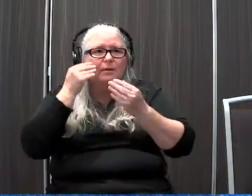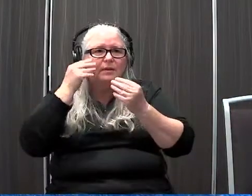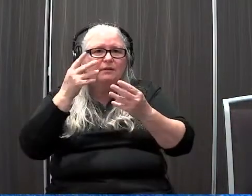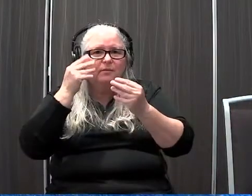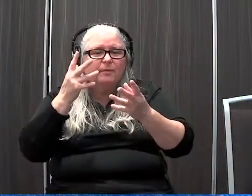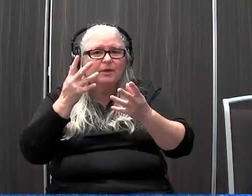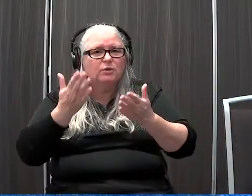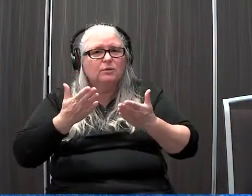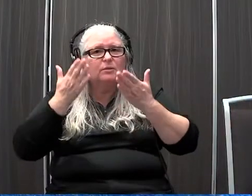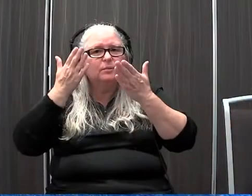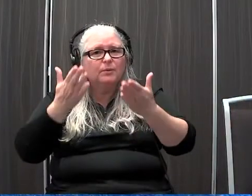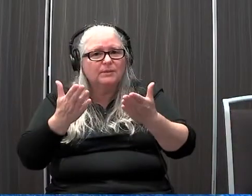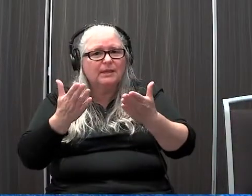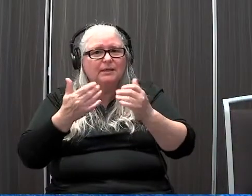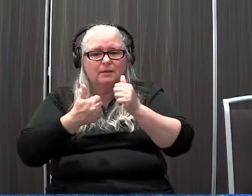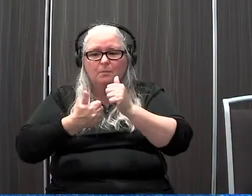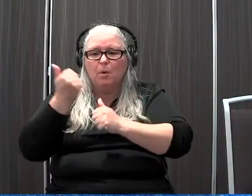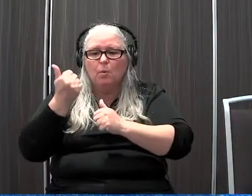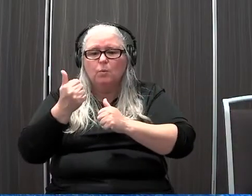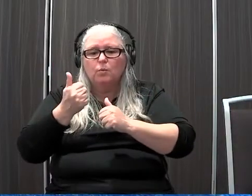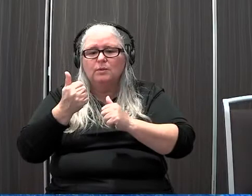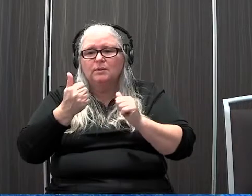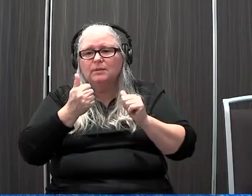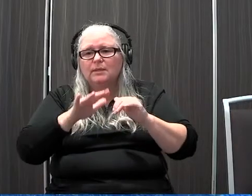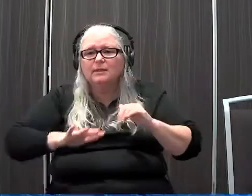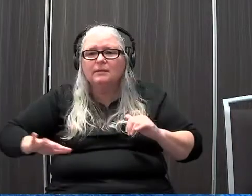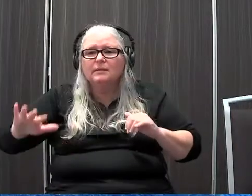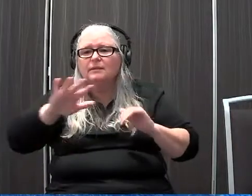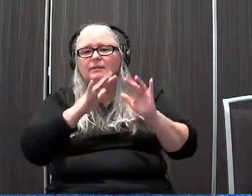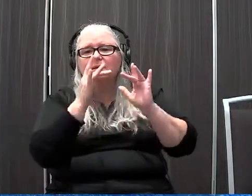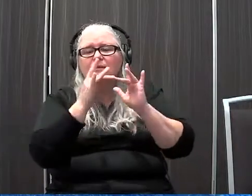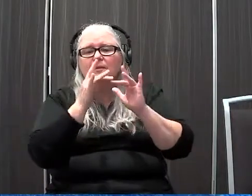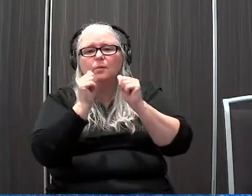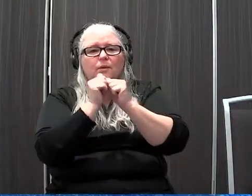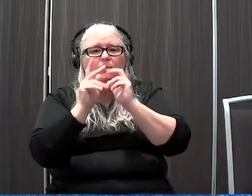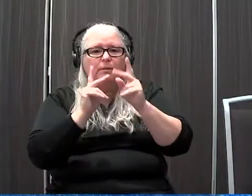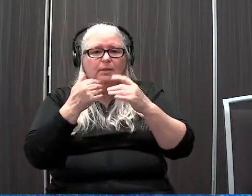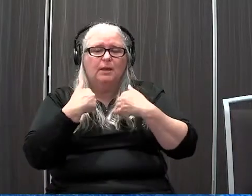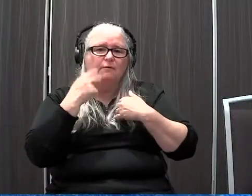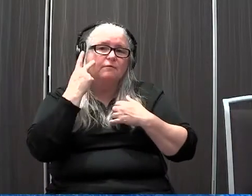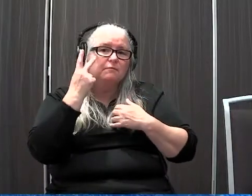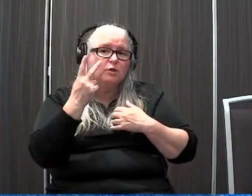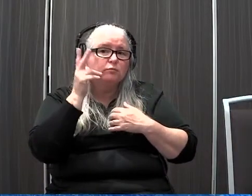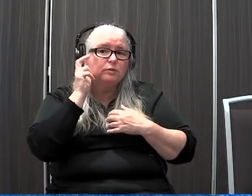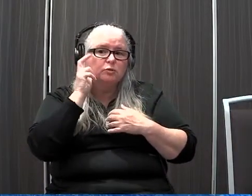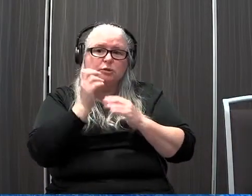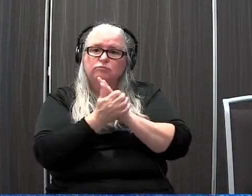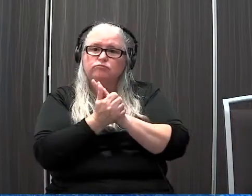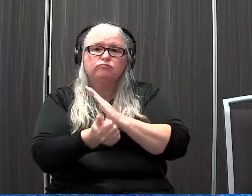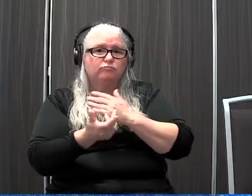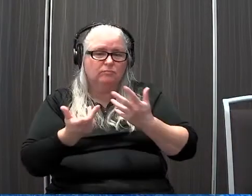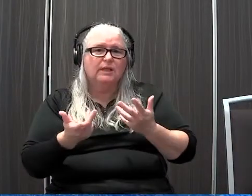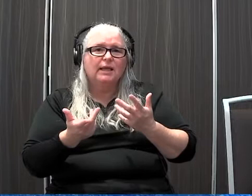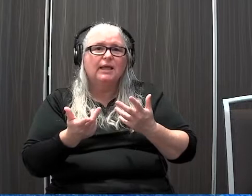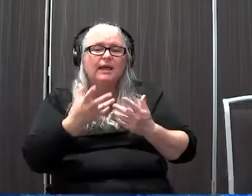in a way that is mostly accessible to people who have fully functioning vision and hearing. And it's the educational